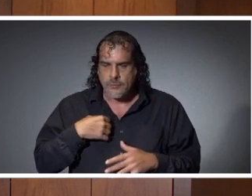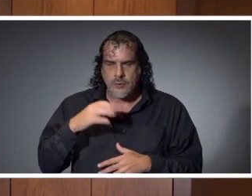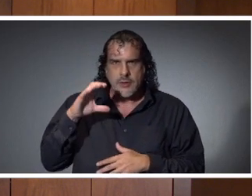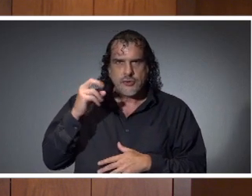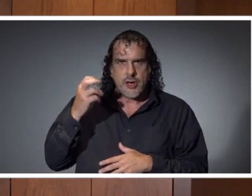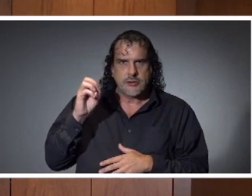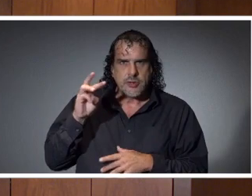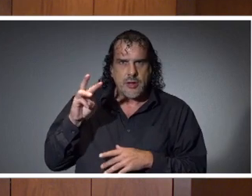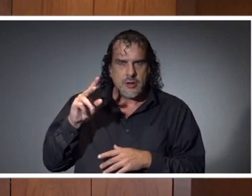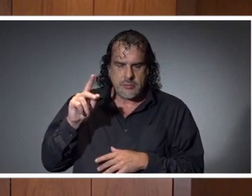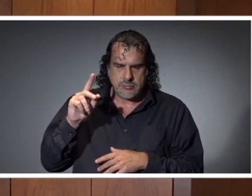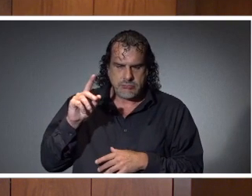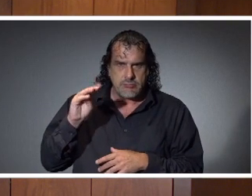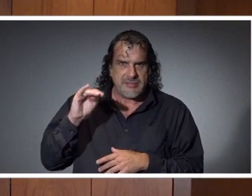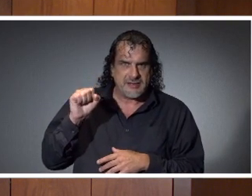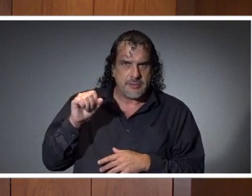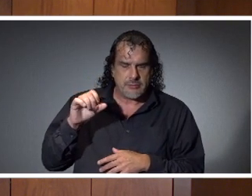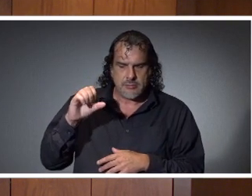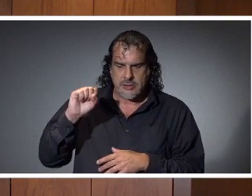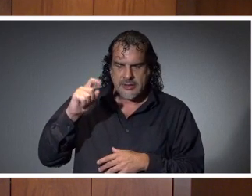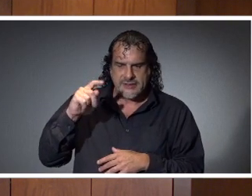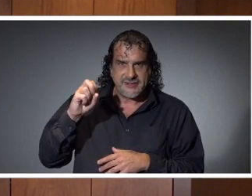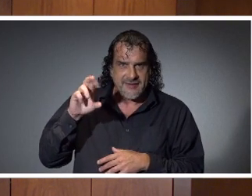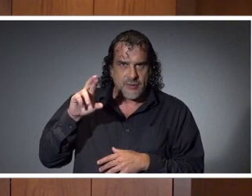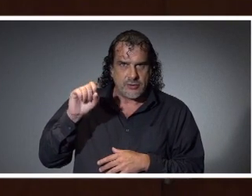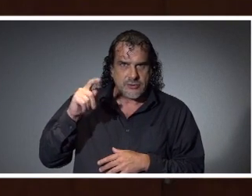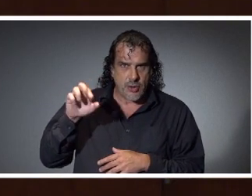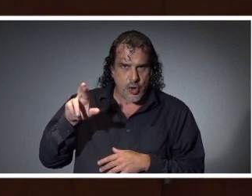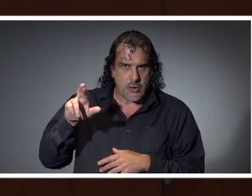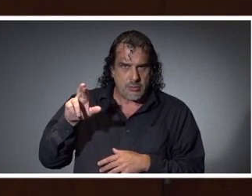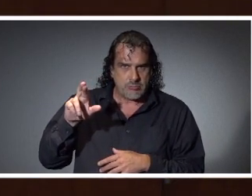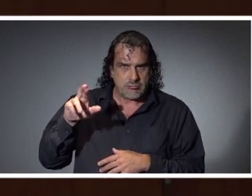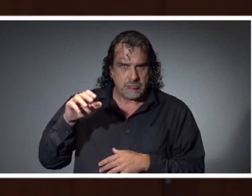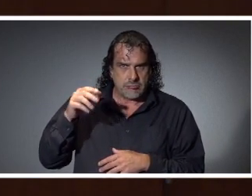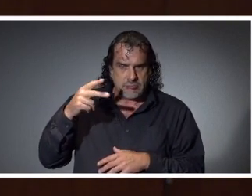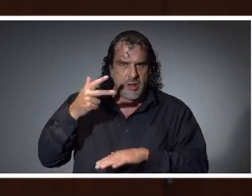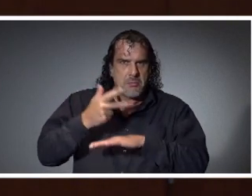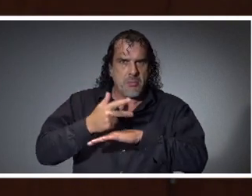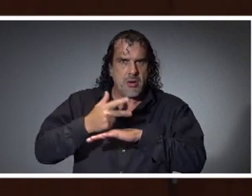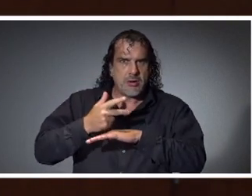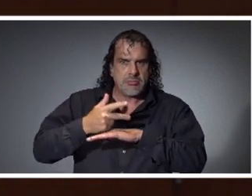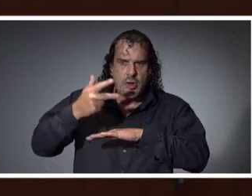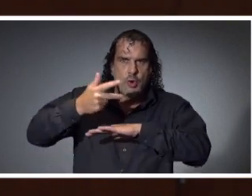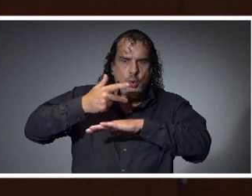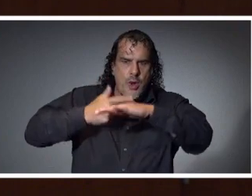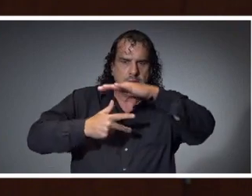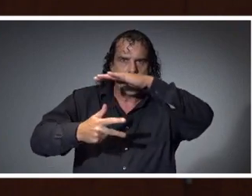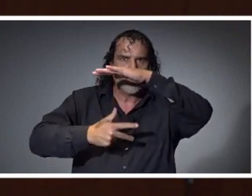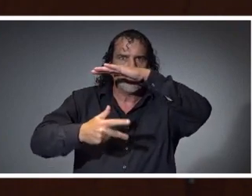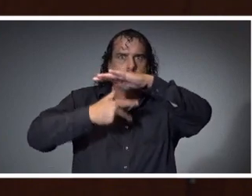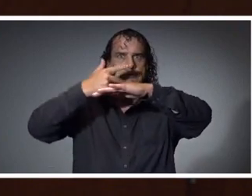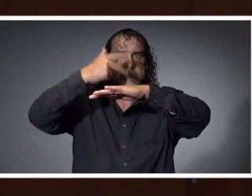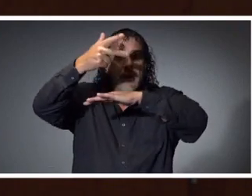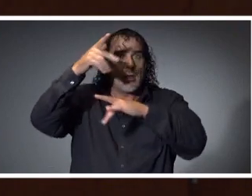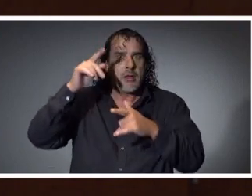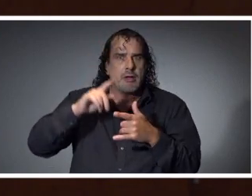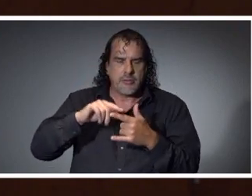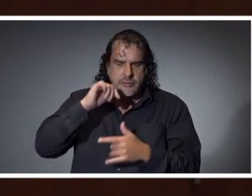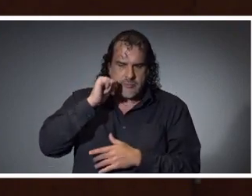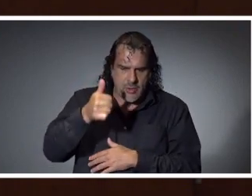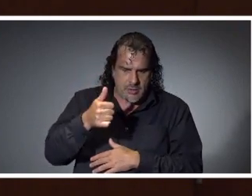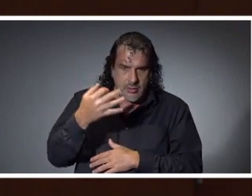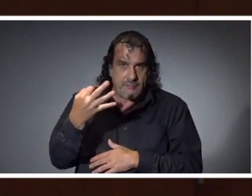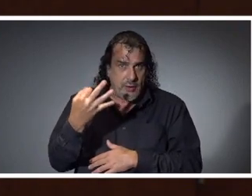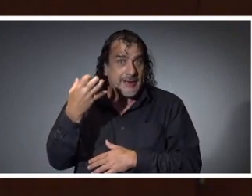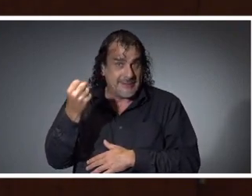Mississippi at the Silver Star parking garage tomorrow, Friday and Saturday. So